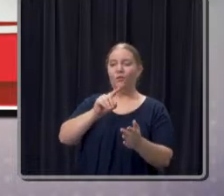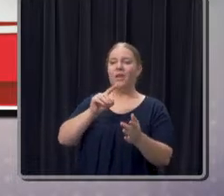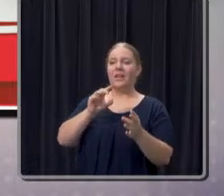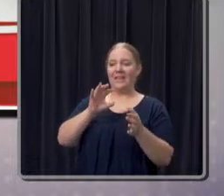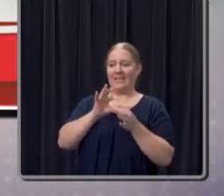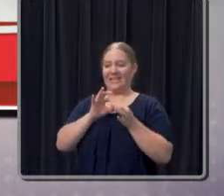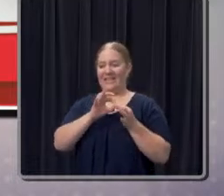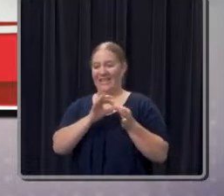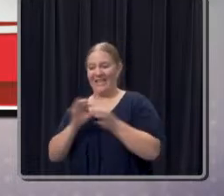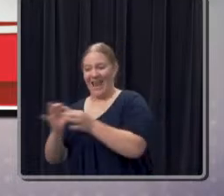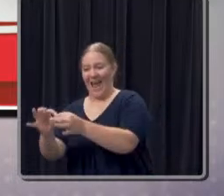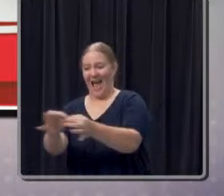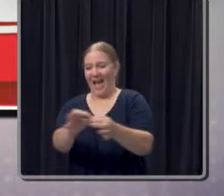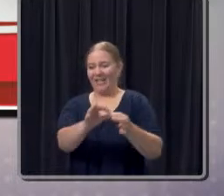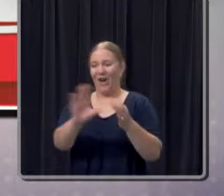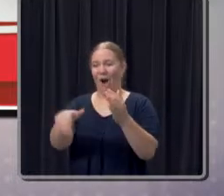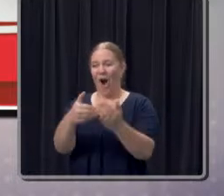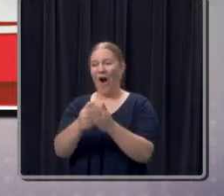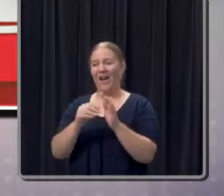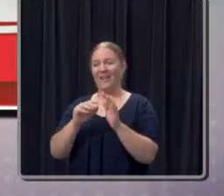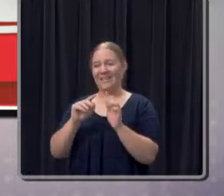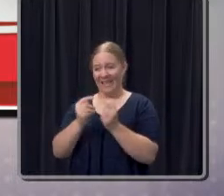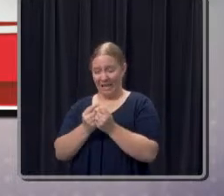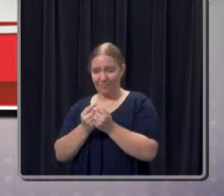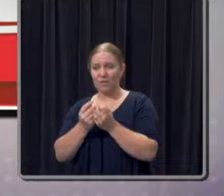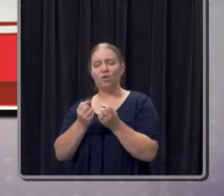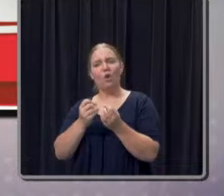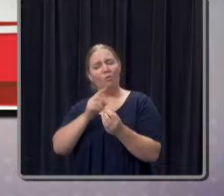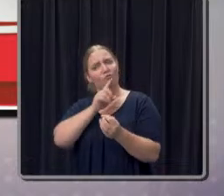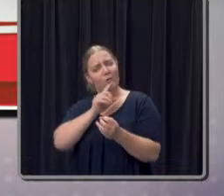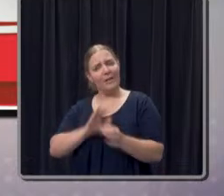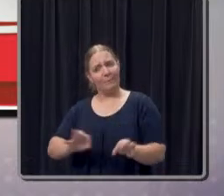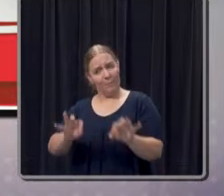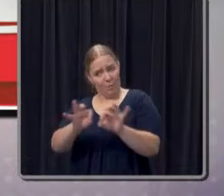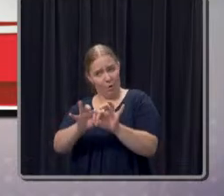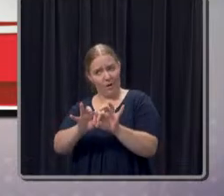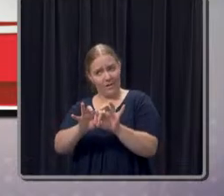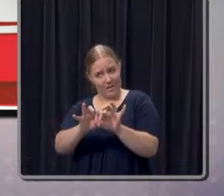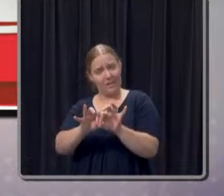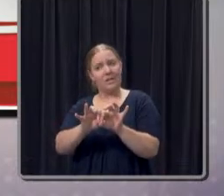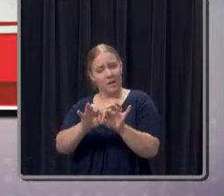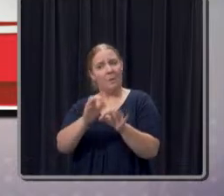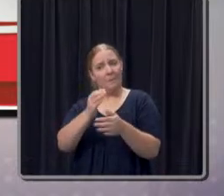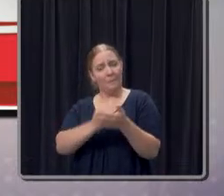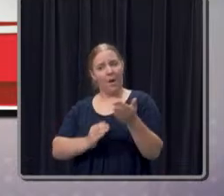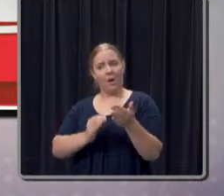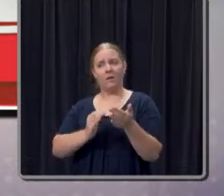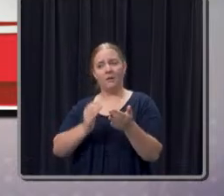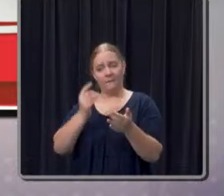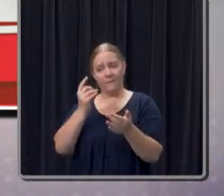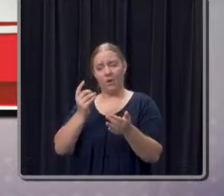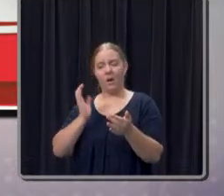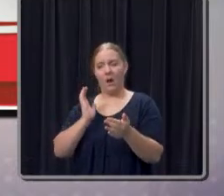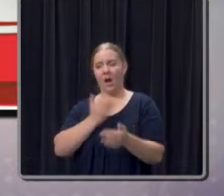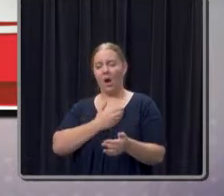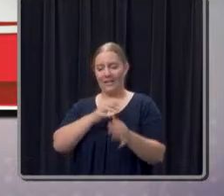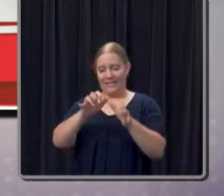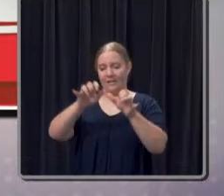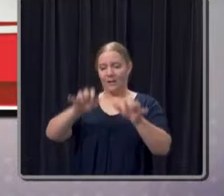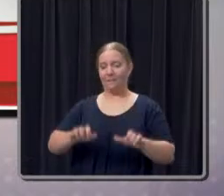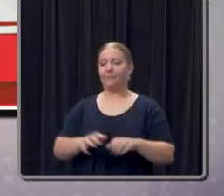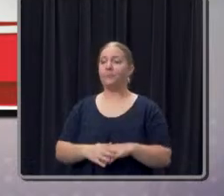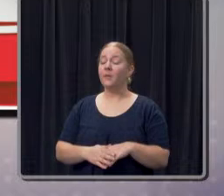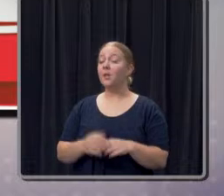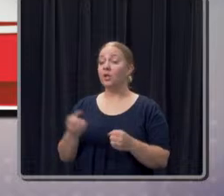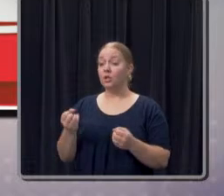these teams in some way or another, and so it's a really important key piece that we have as part of our system.